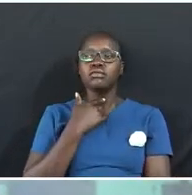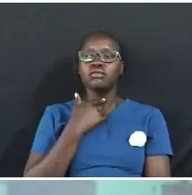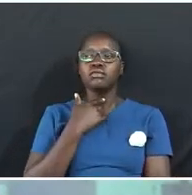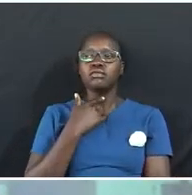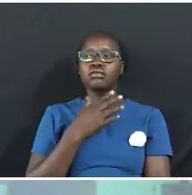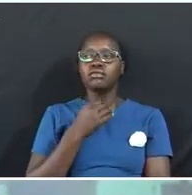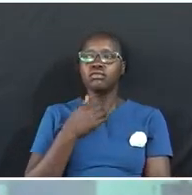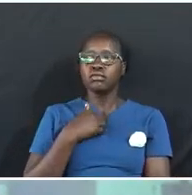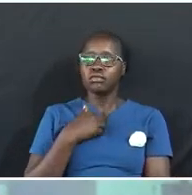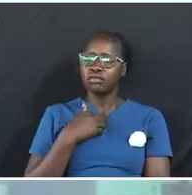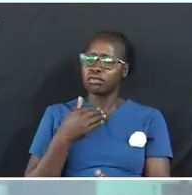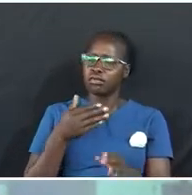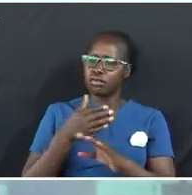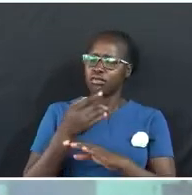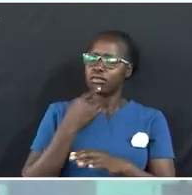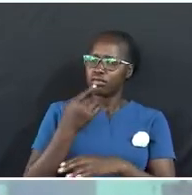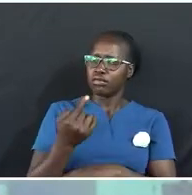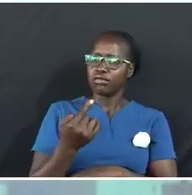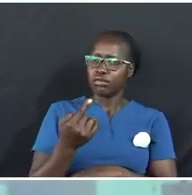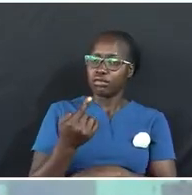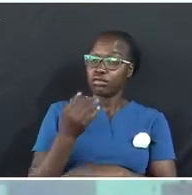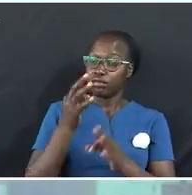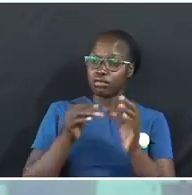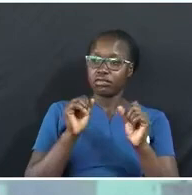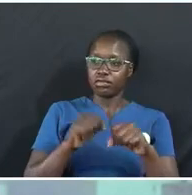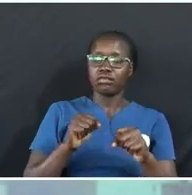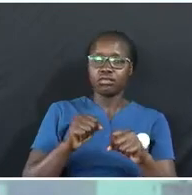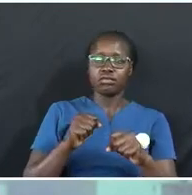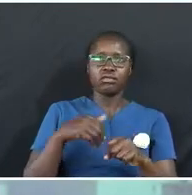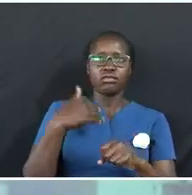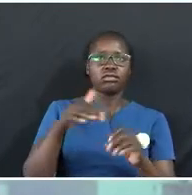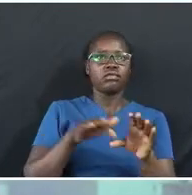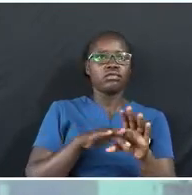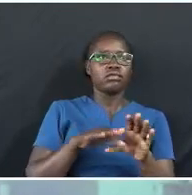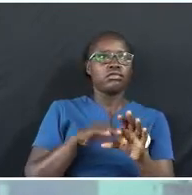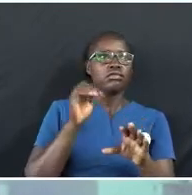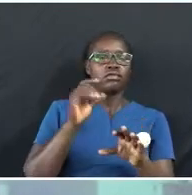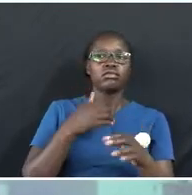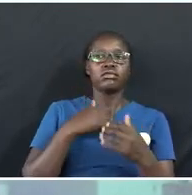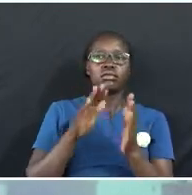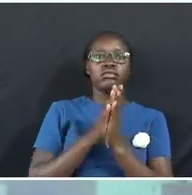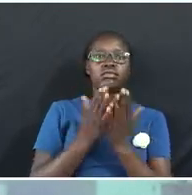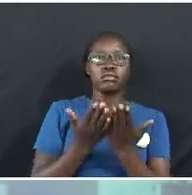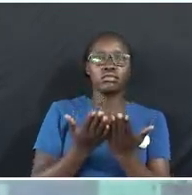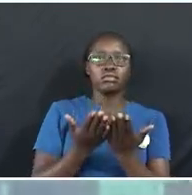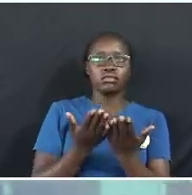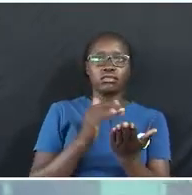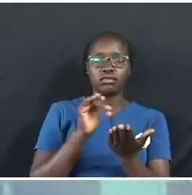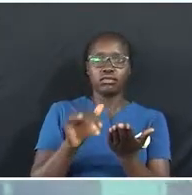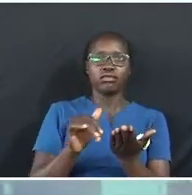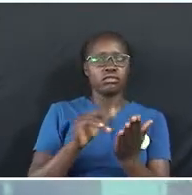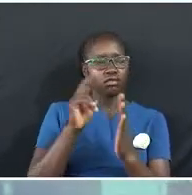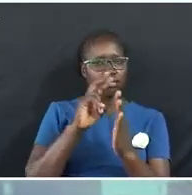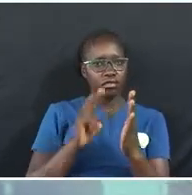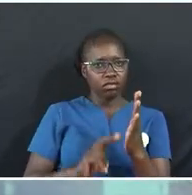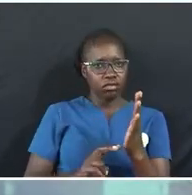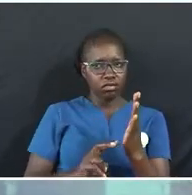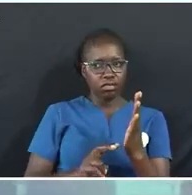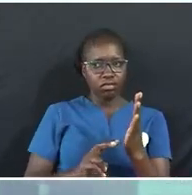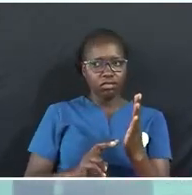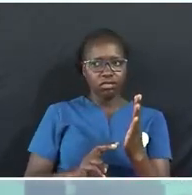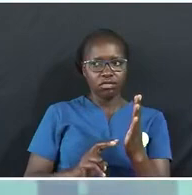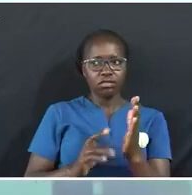costing 100. If possible, every member should have that booklet so that you can see which activity you must